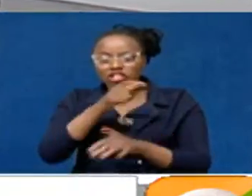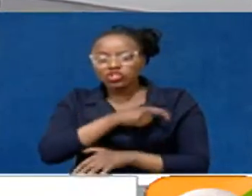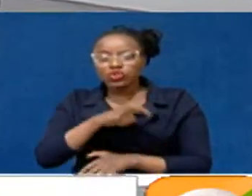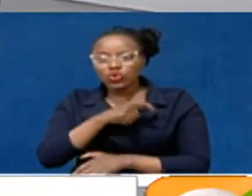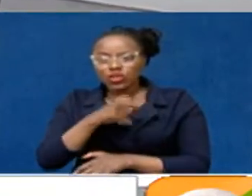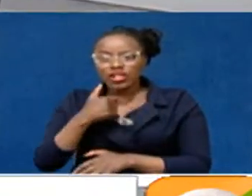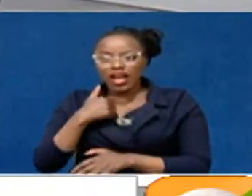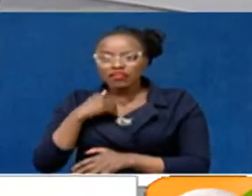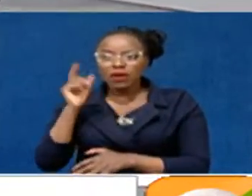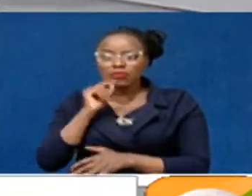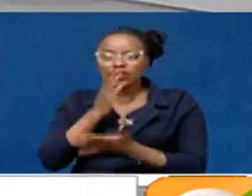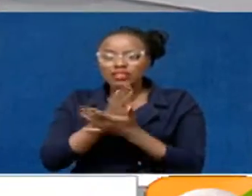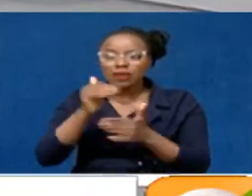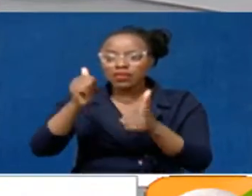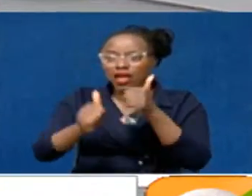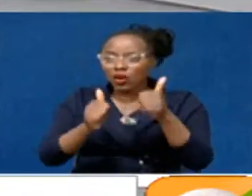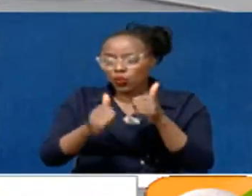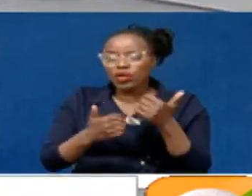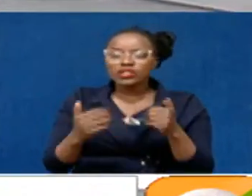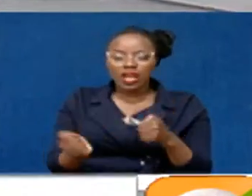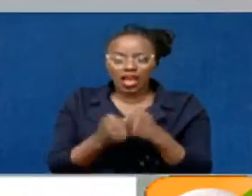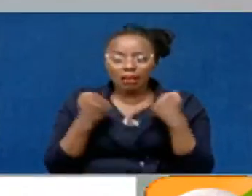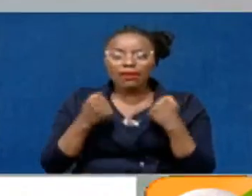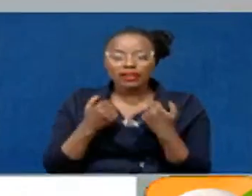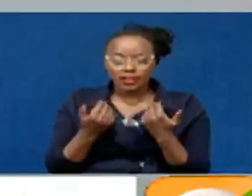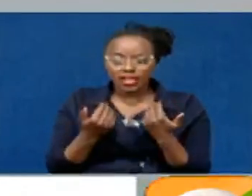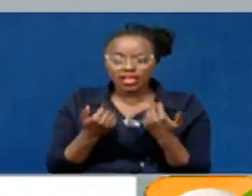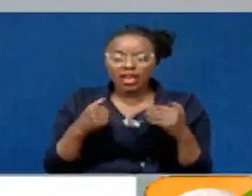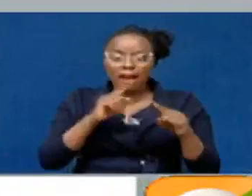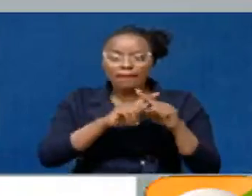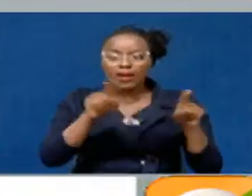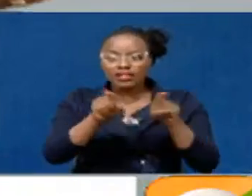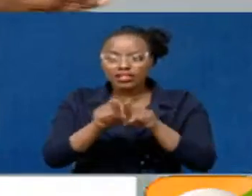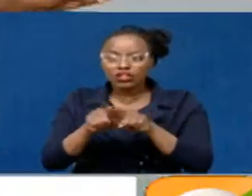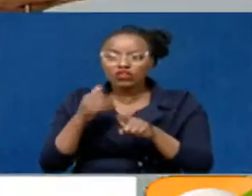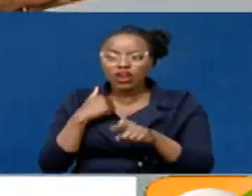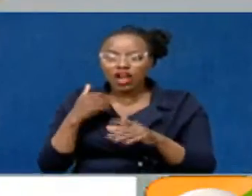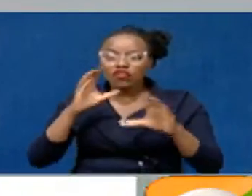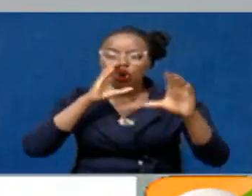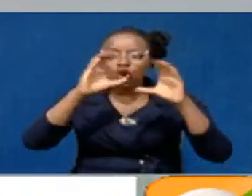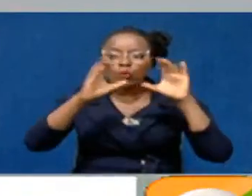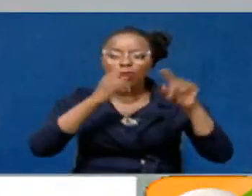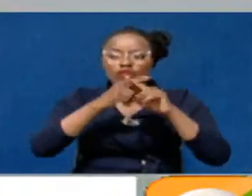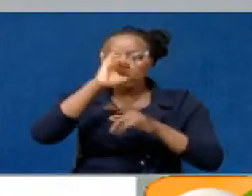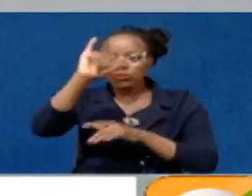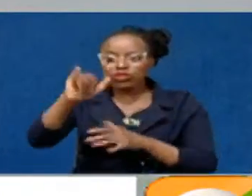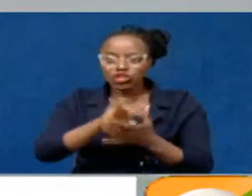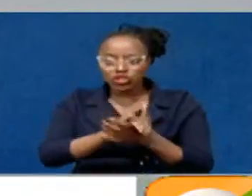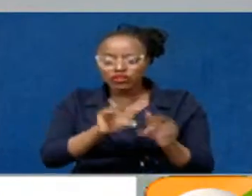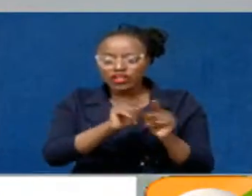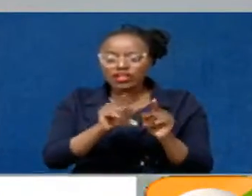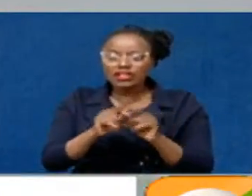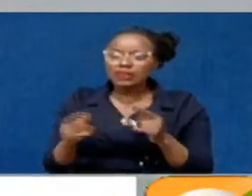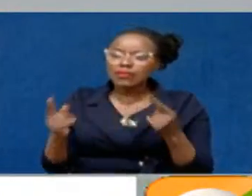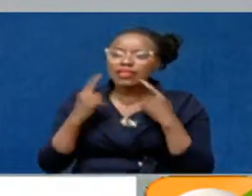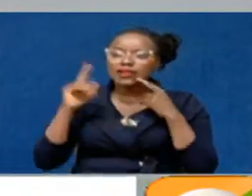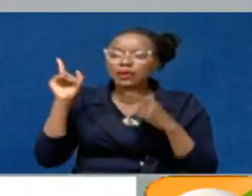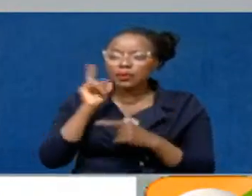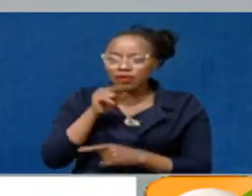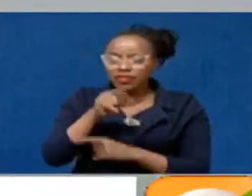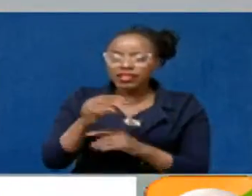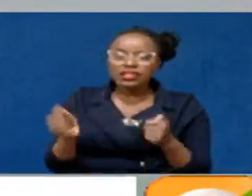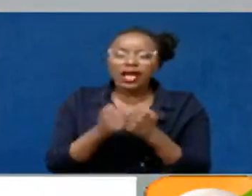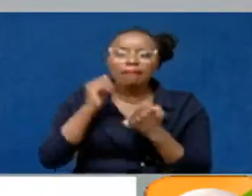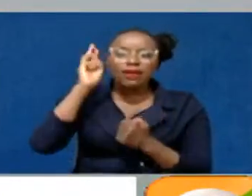been drawn, so this was something that was going to happen. But then, and then there was also the communication from Jubilee, there was the press release saying that this meeting is